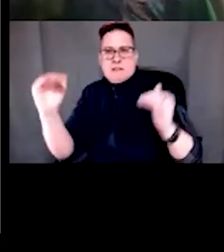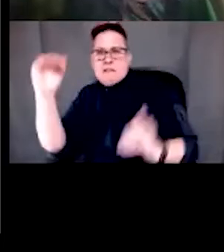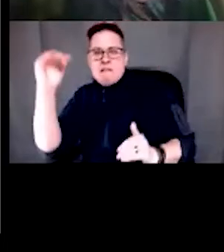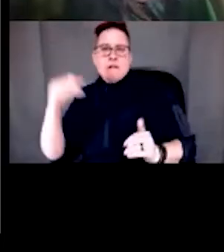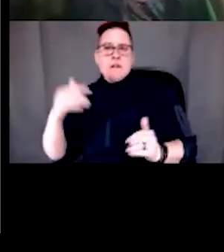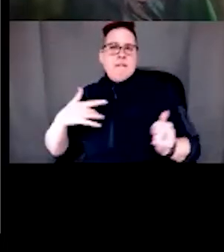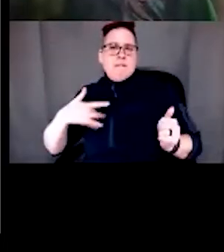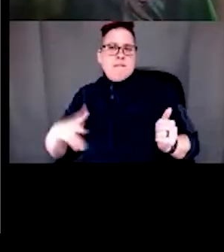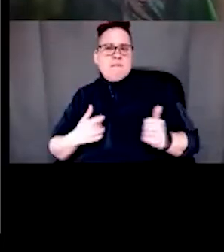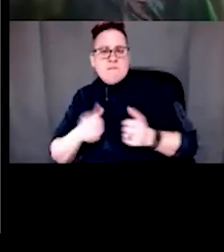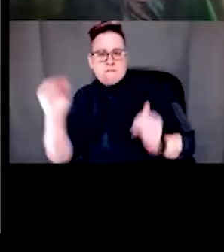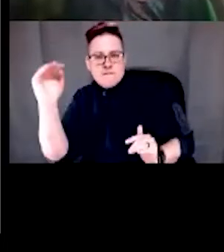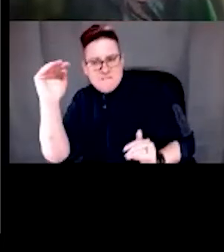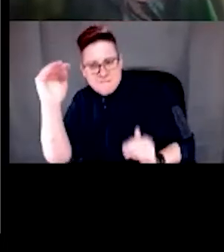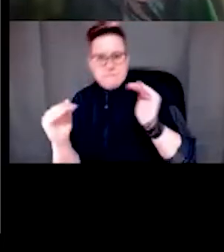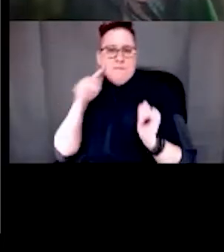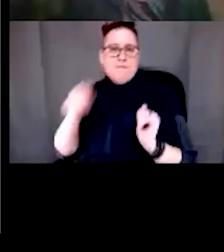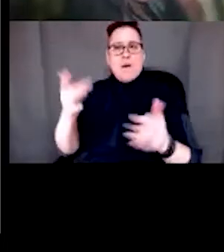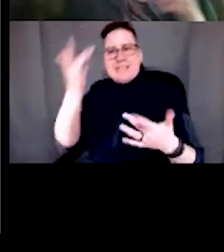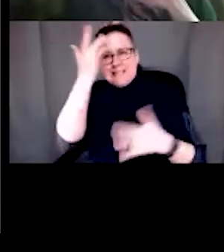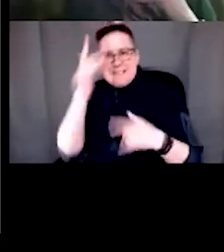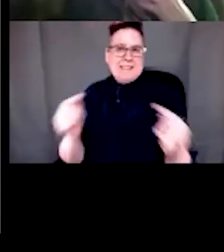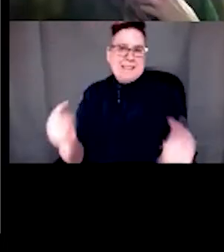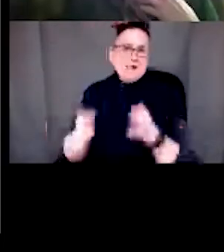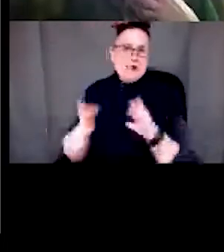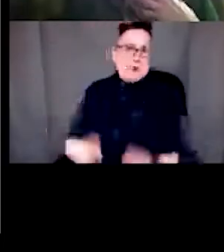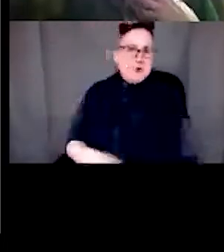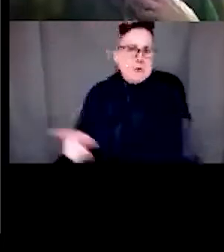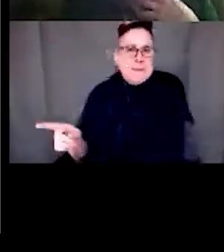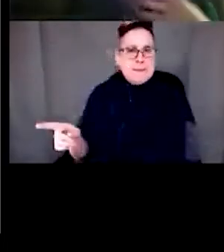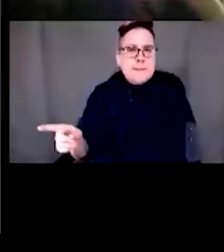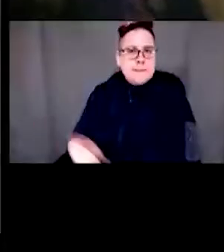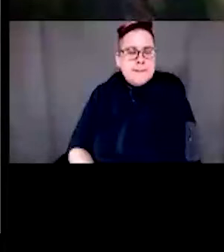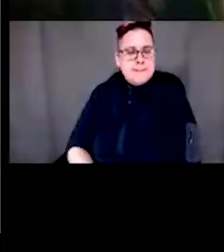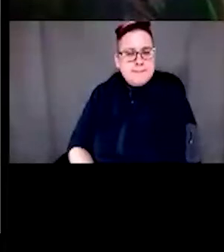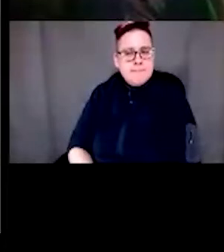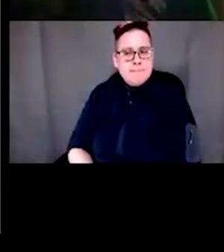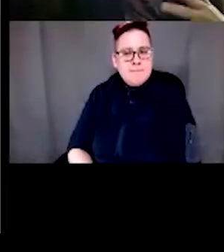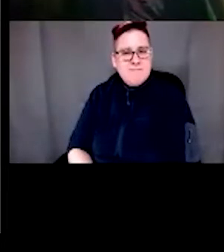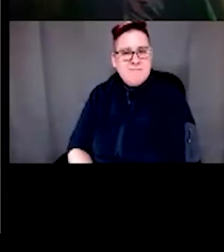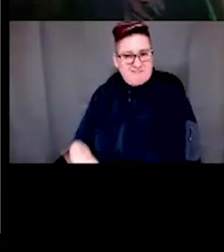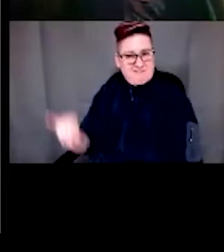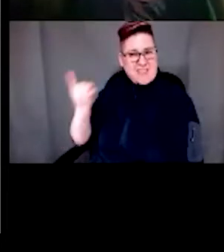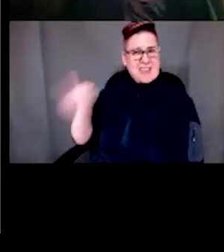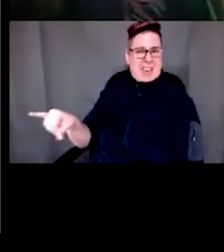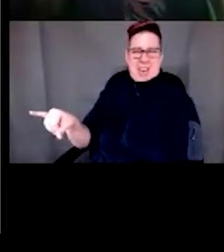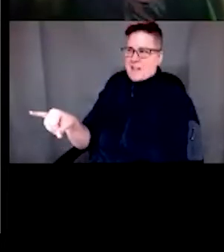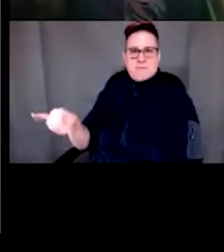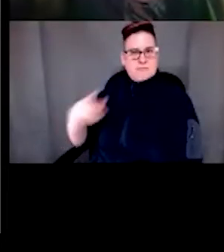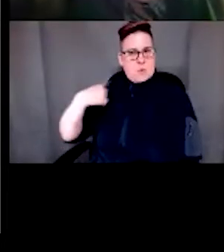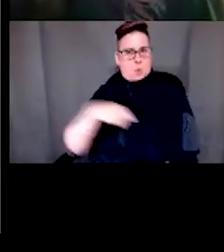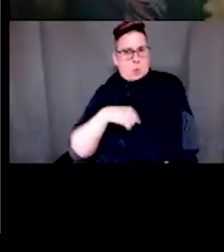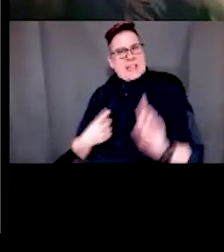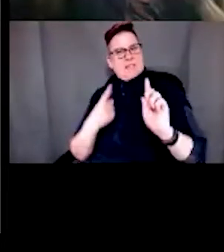and vulnerability of the sick or injured person. So that is what we are all supposed